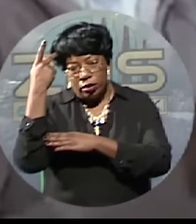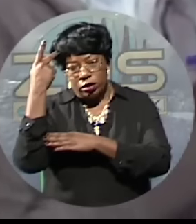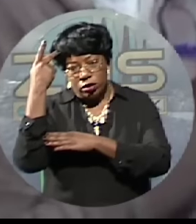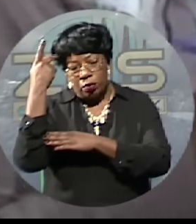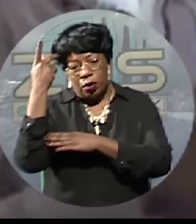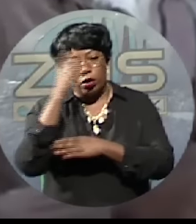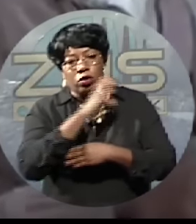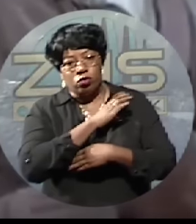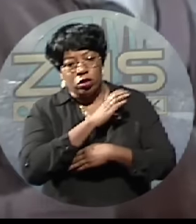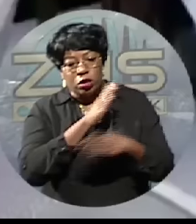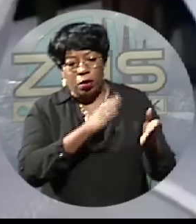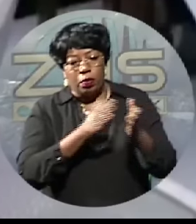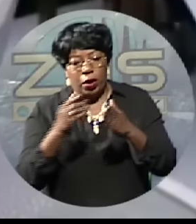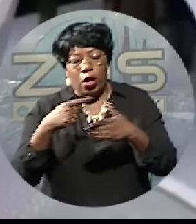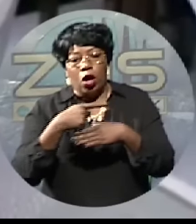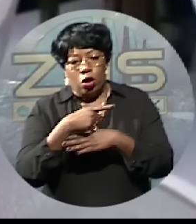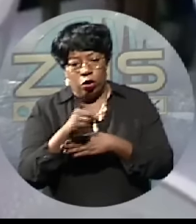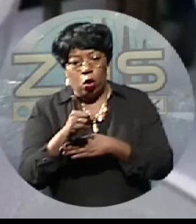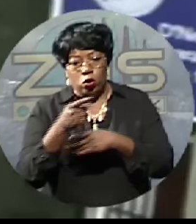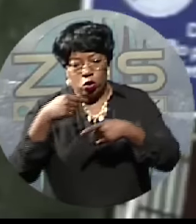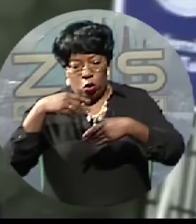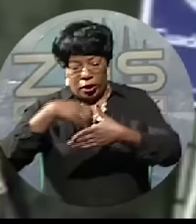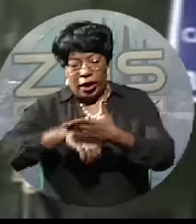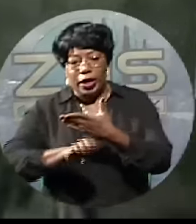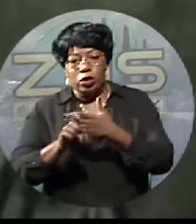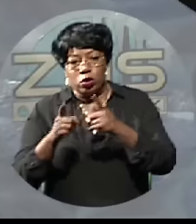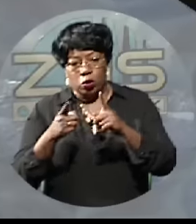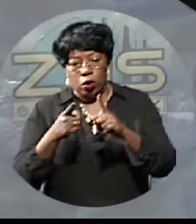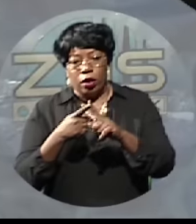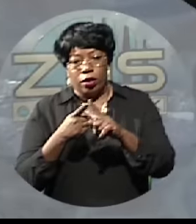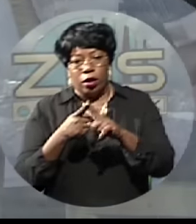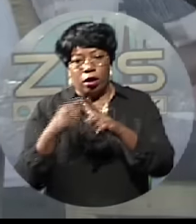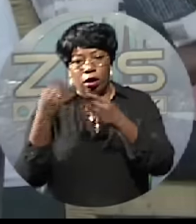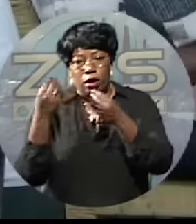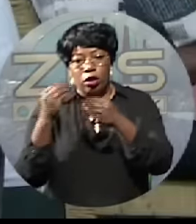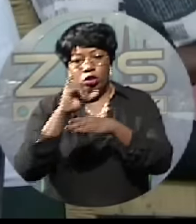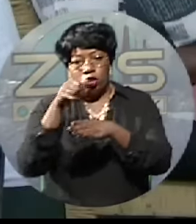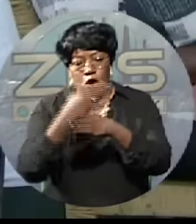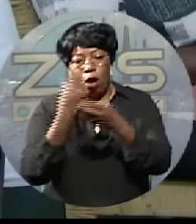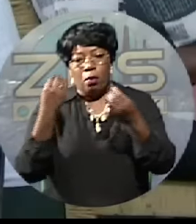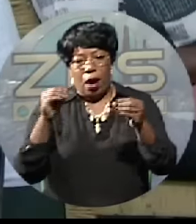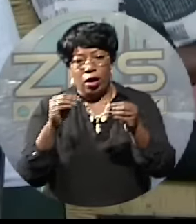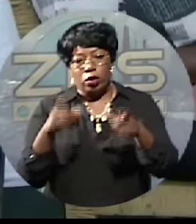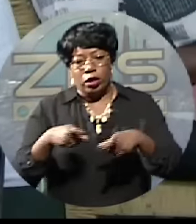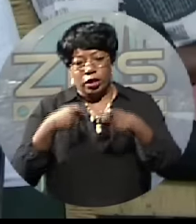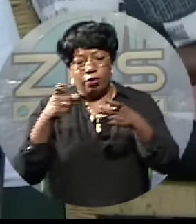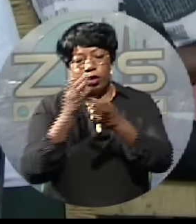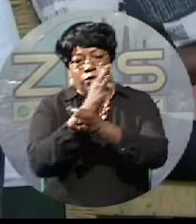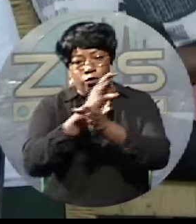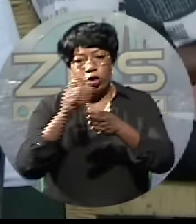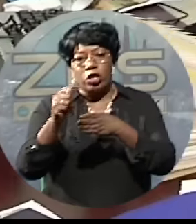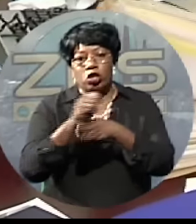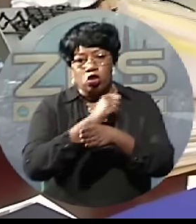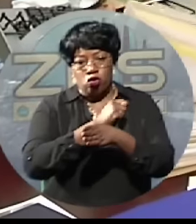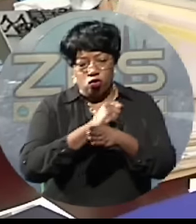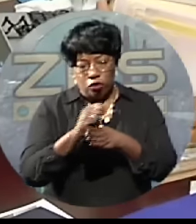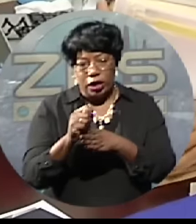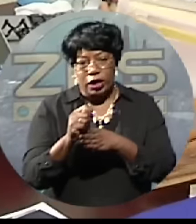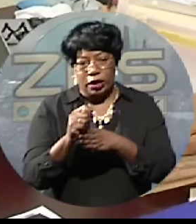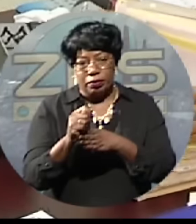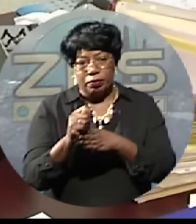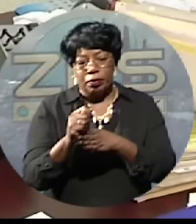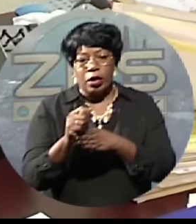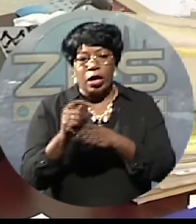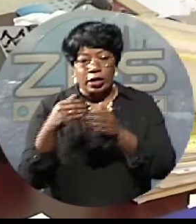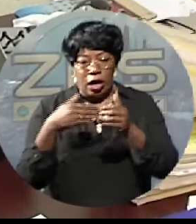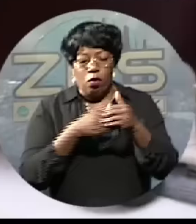established to prepare those heading to the work market but may lack skills beyond high school by providing free training. Executive Director Agatha